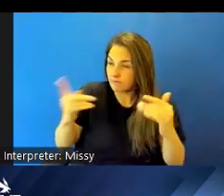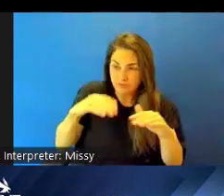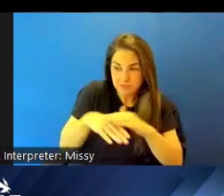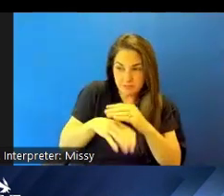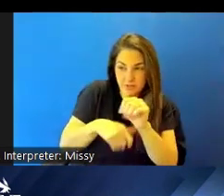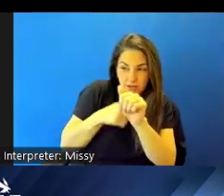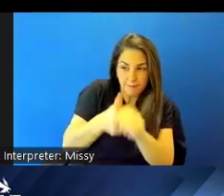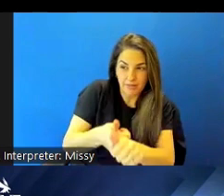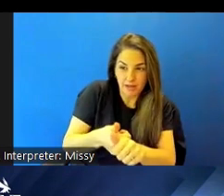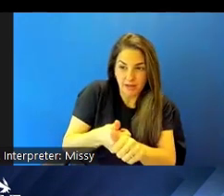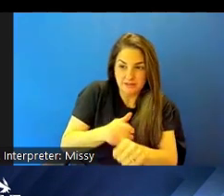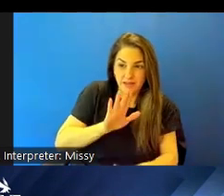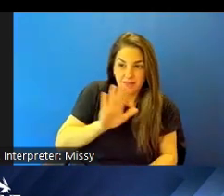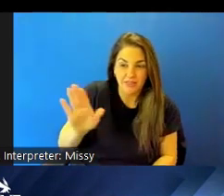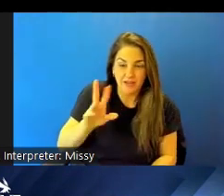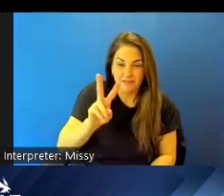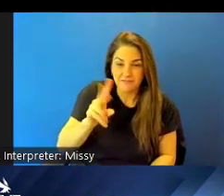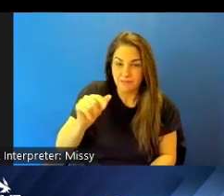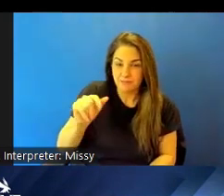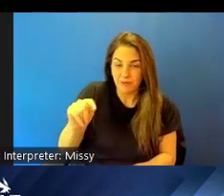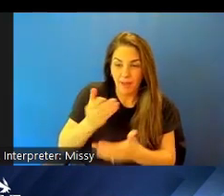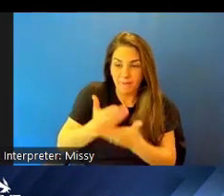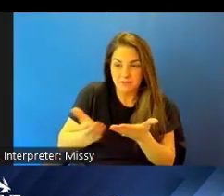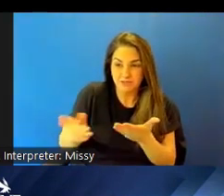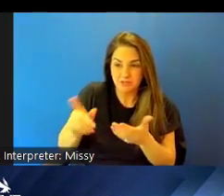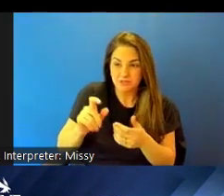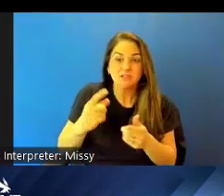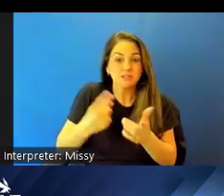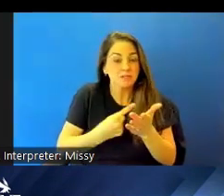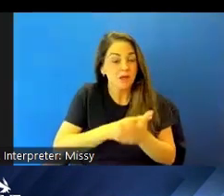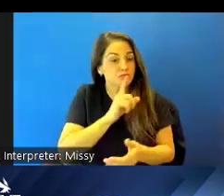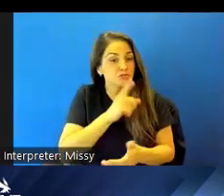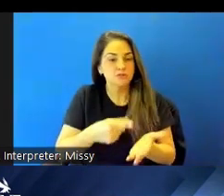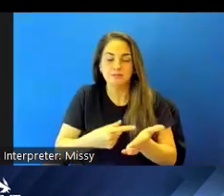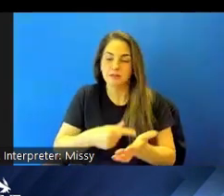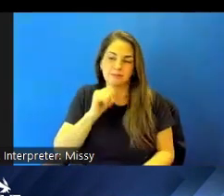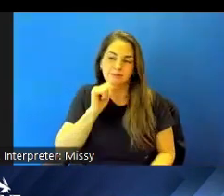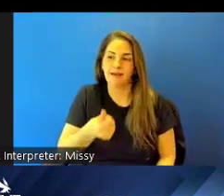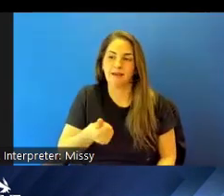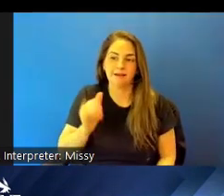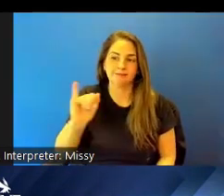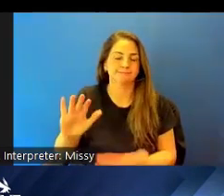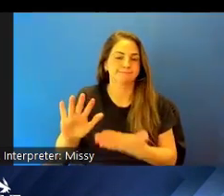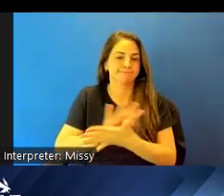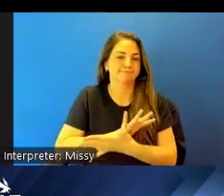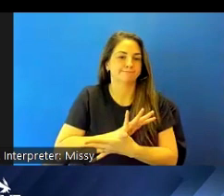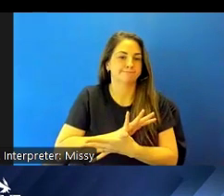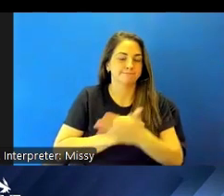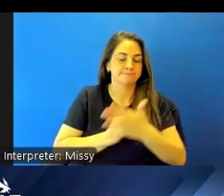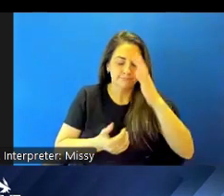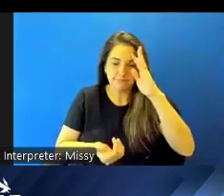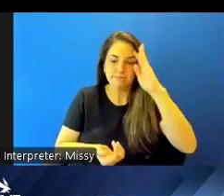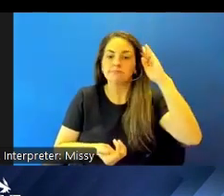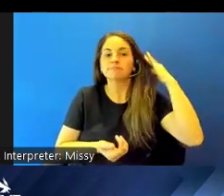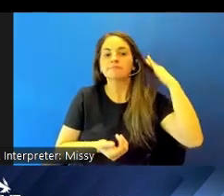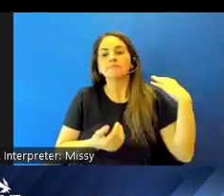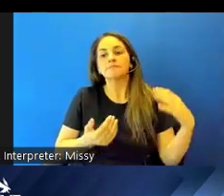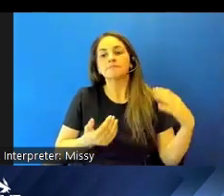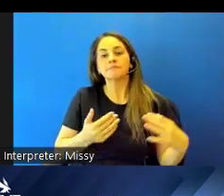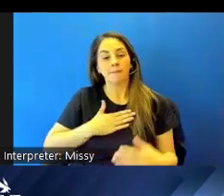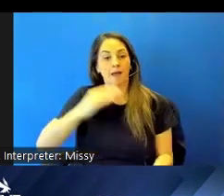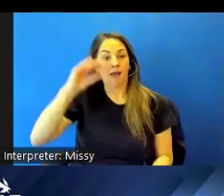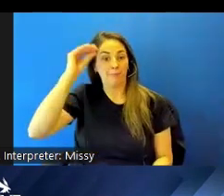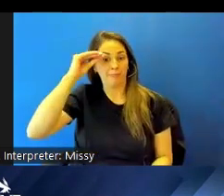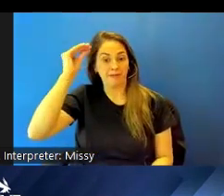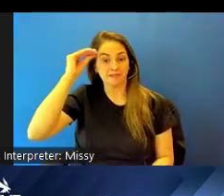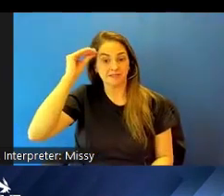compliance in their VPAT materials. And sometimes that's true and sometimes it's not. Um, my personal